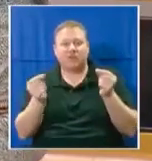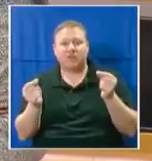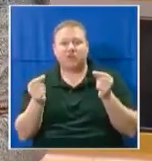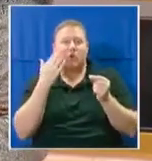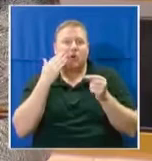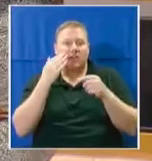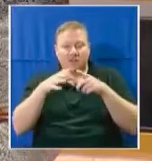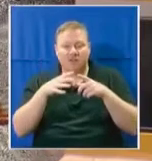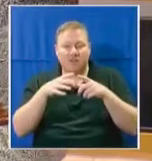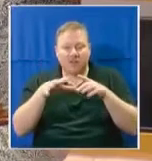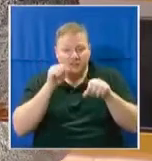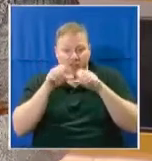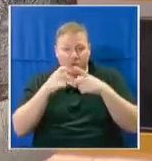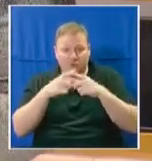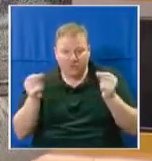gone.